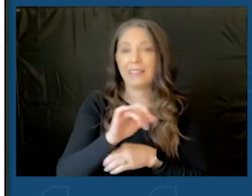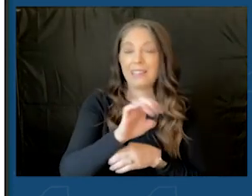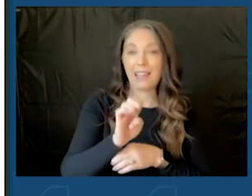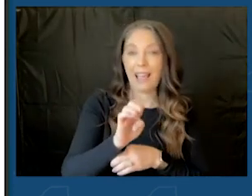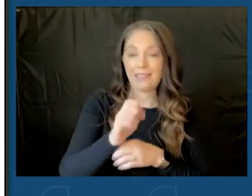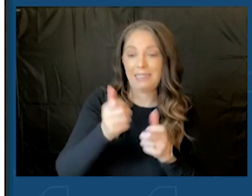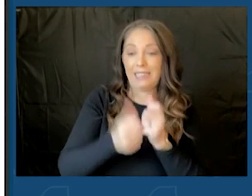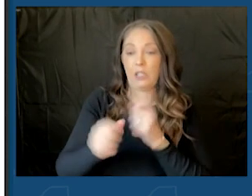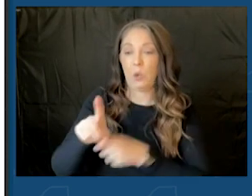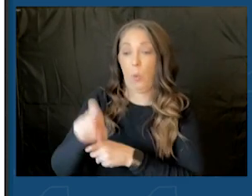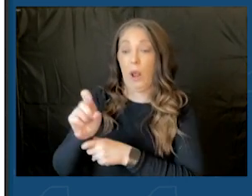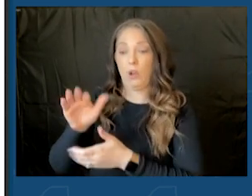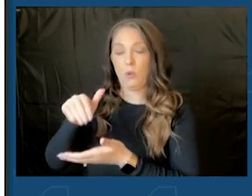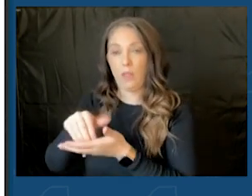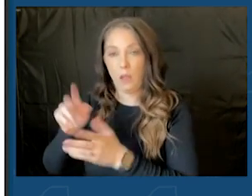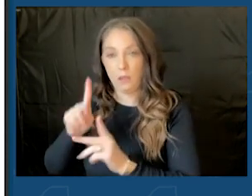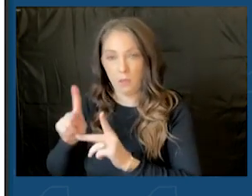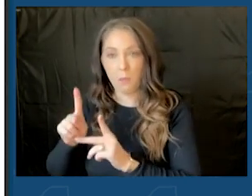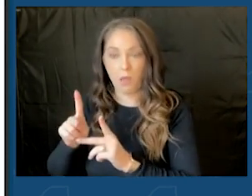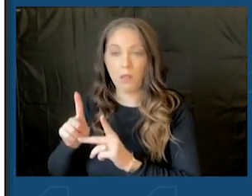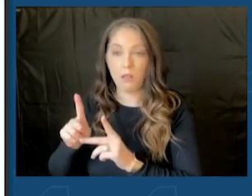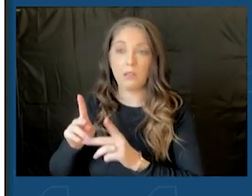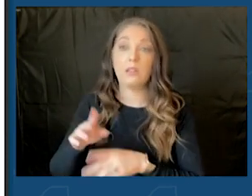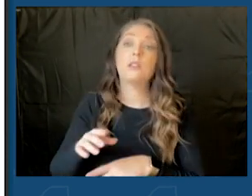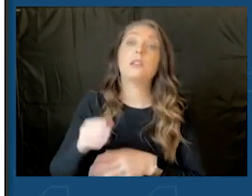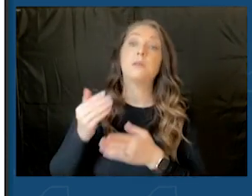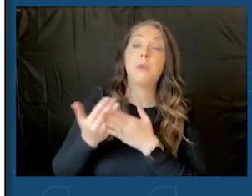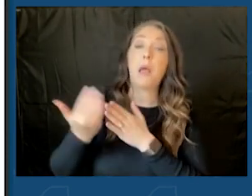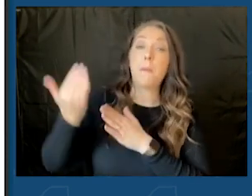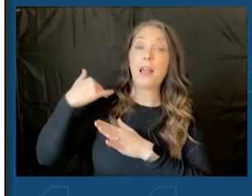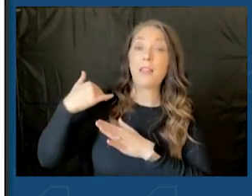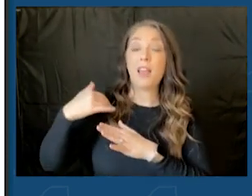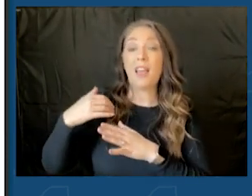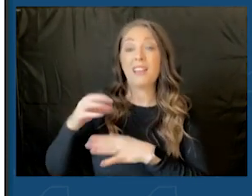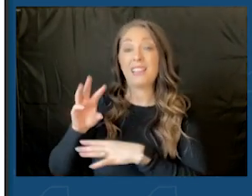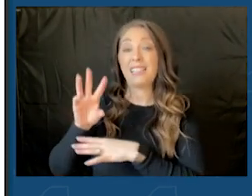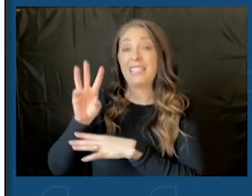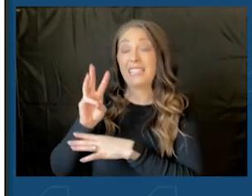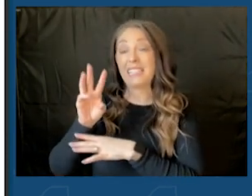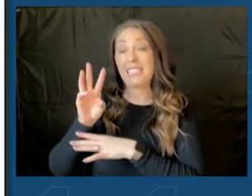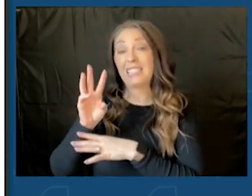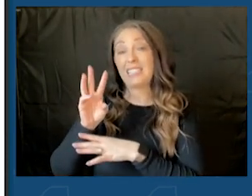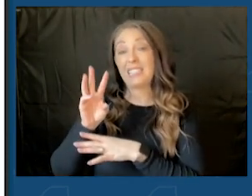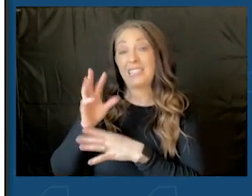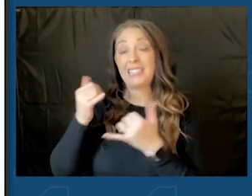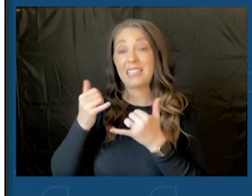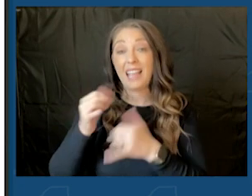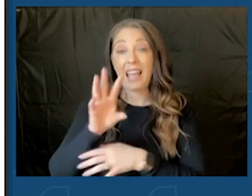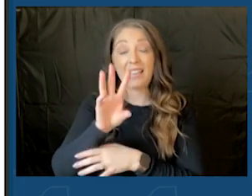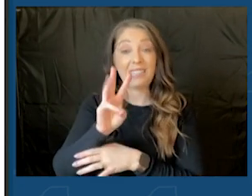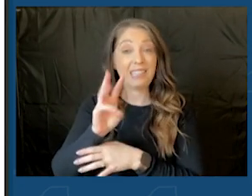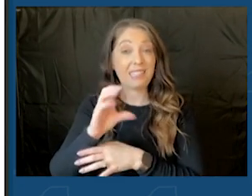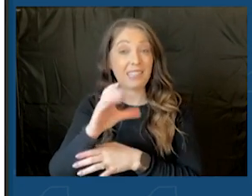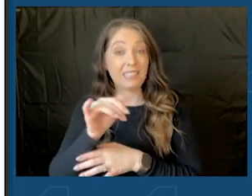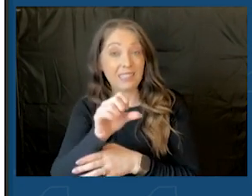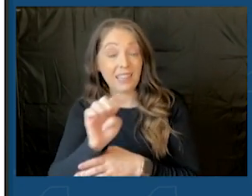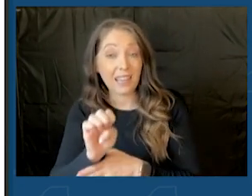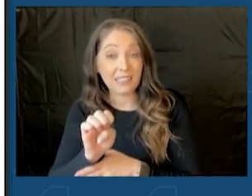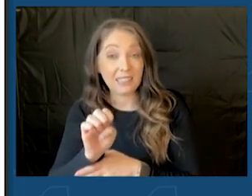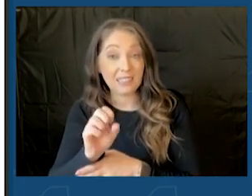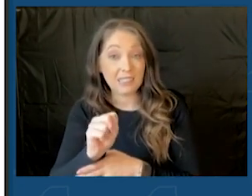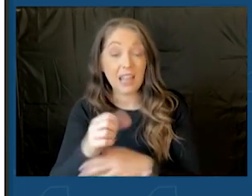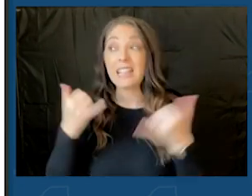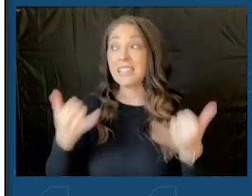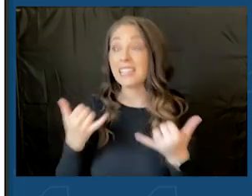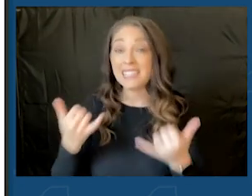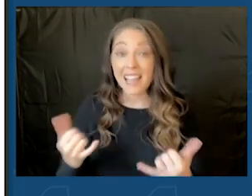an extraordinary 366 cases per 100,000. Today that number is 17.8. So